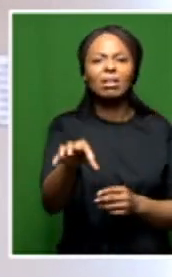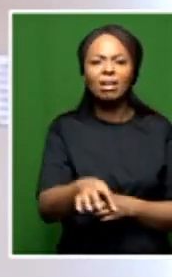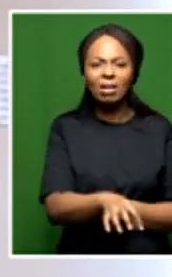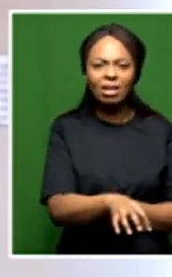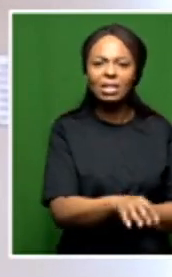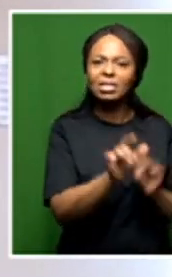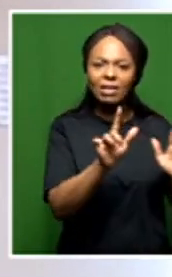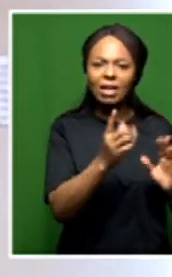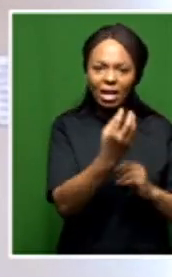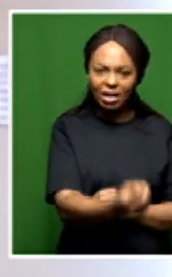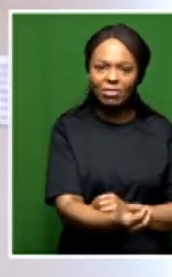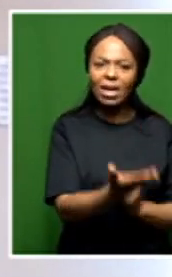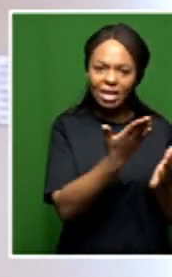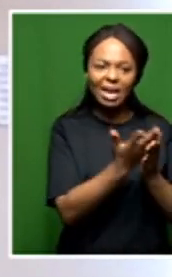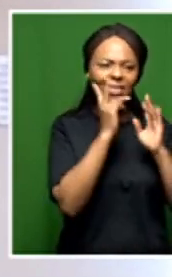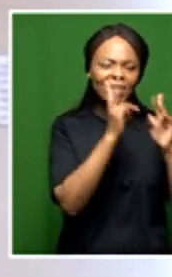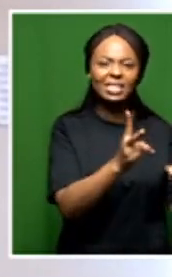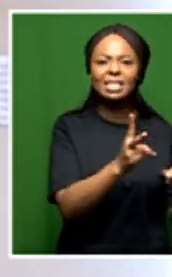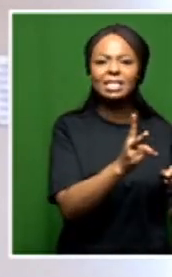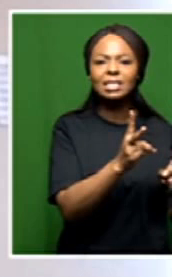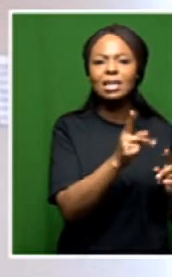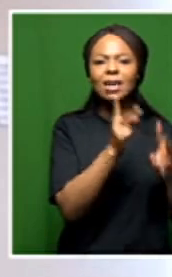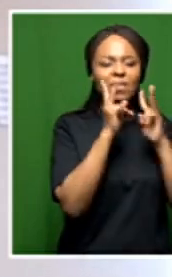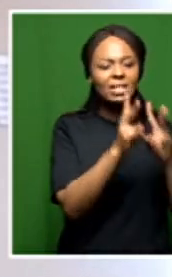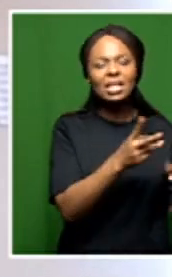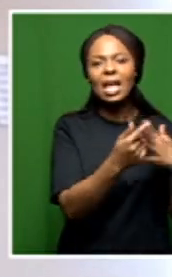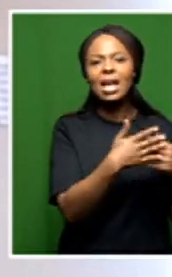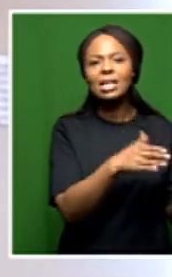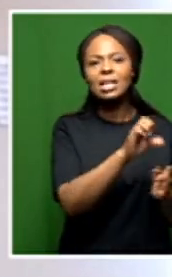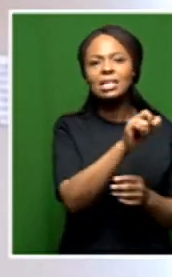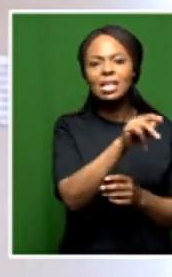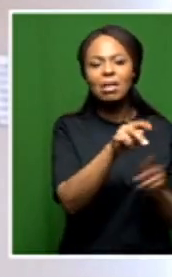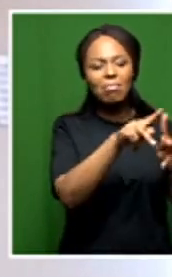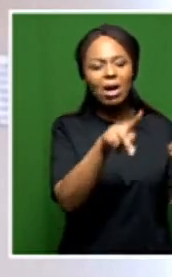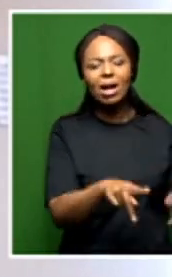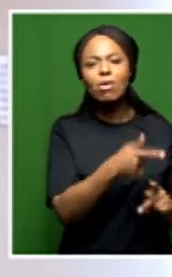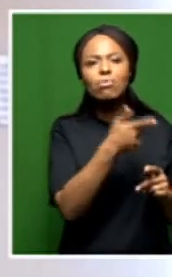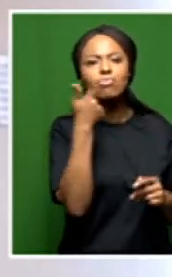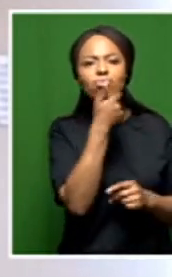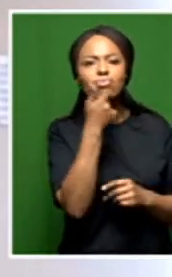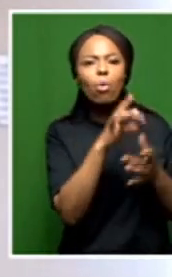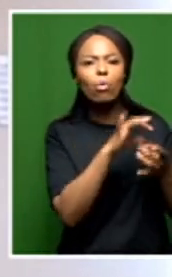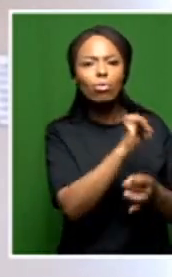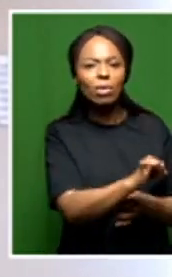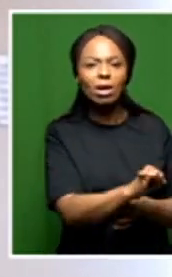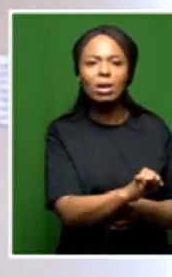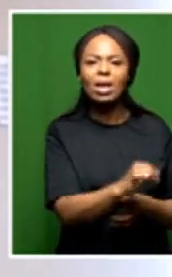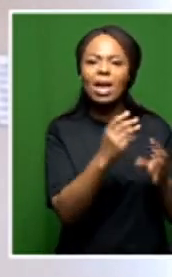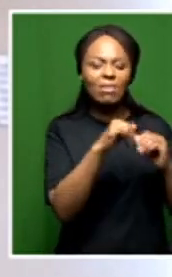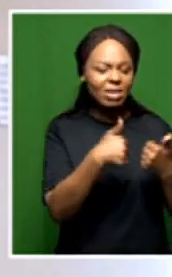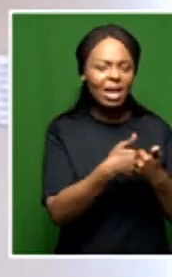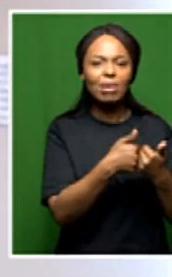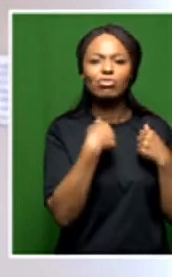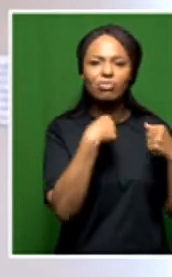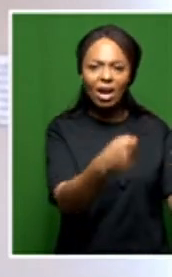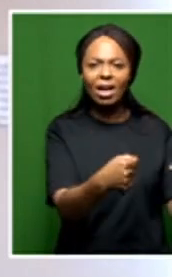very much closest to you. And the good thing is that we're offering day visitors, we're offering game drive. So even if it's